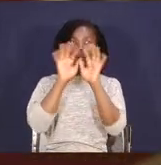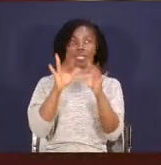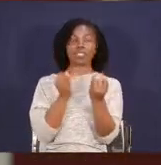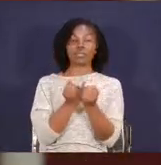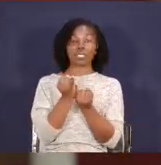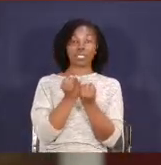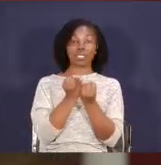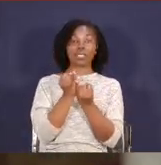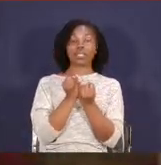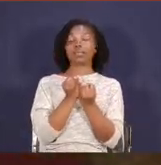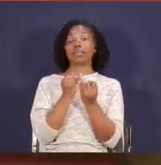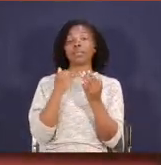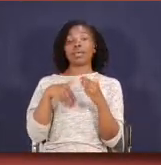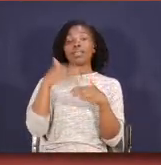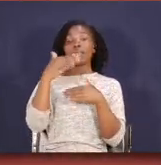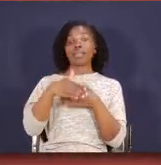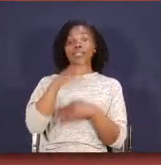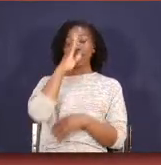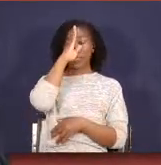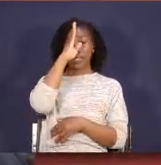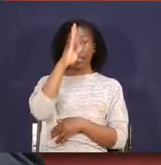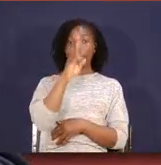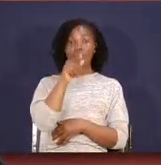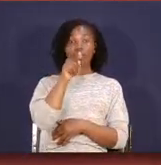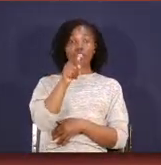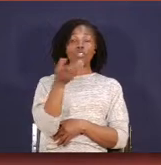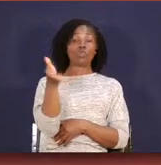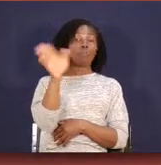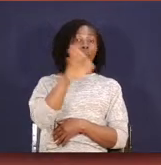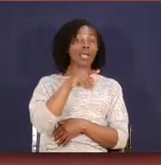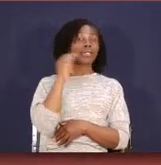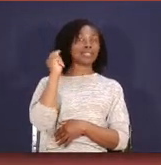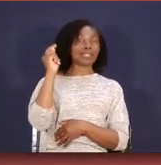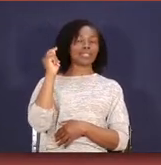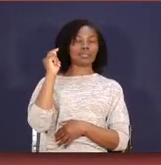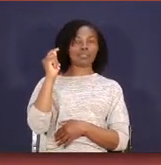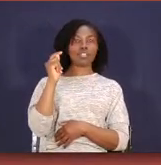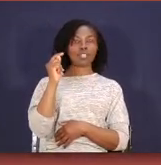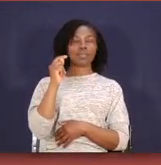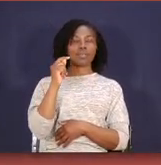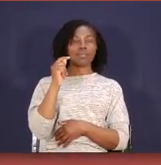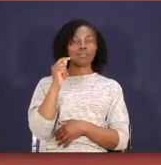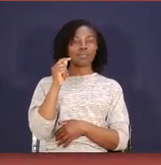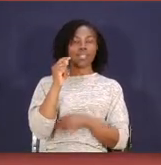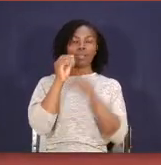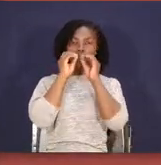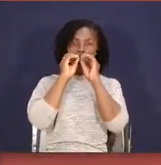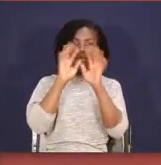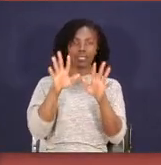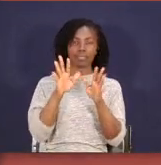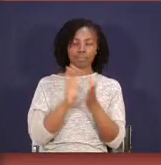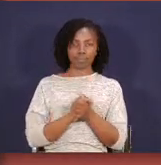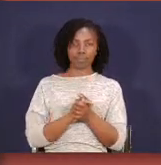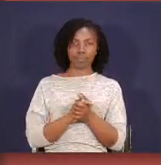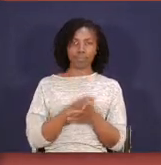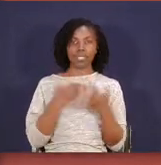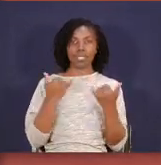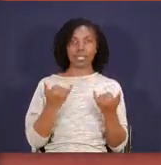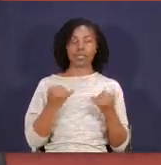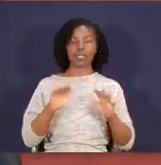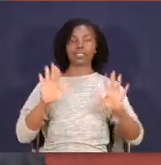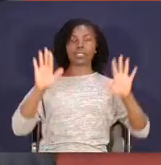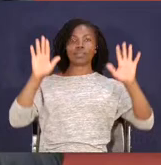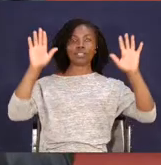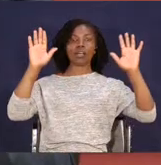Saturday, and this coming Sunday, you're coming back with a blessing. Hallelujah, and a testimony. Now let's lift our hands to